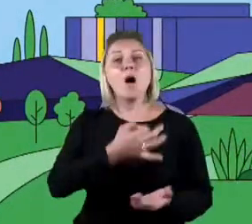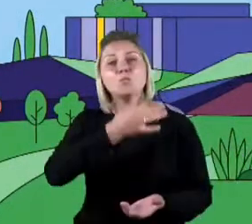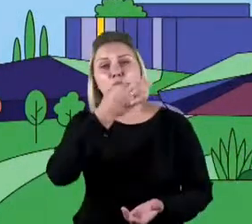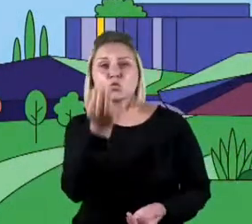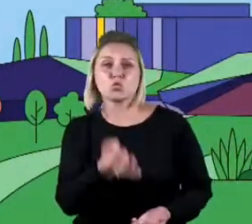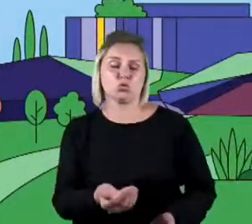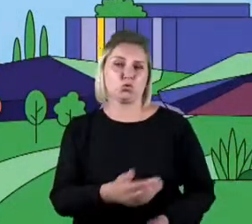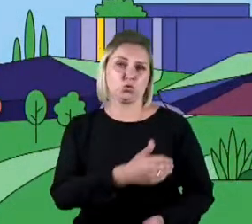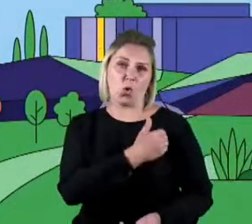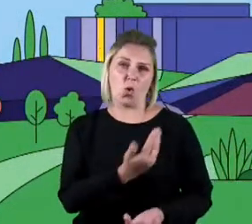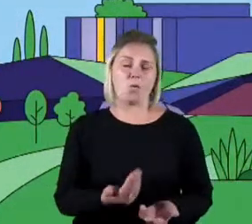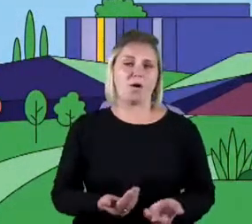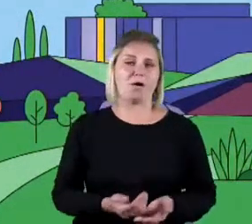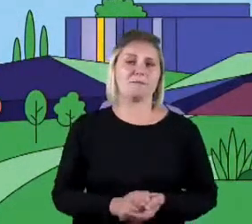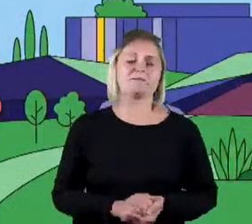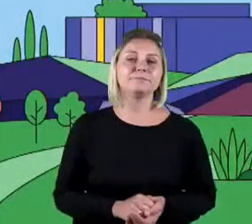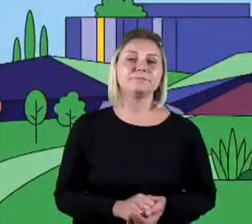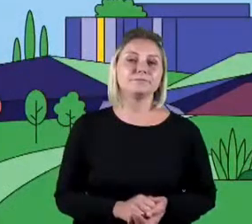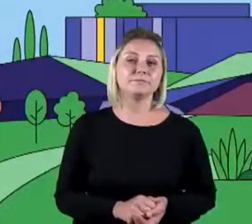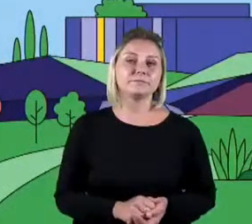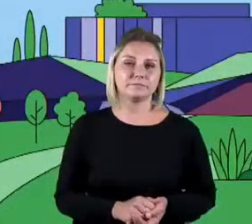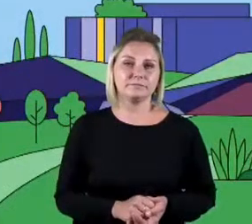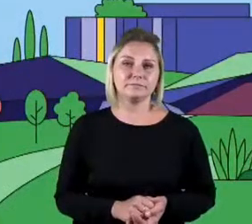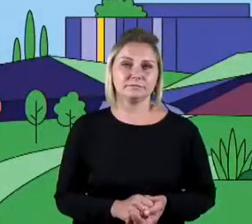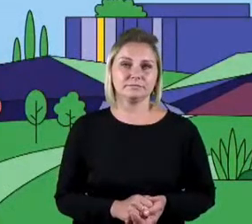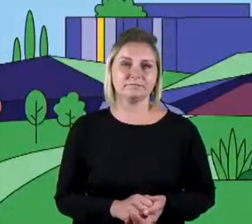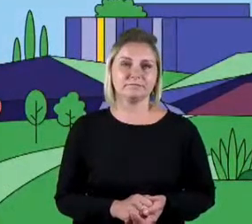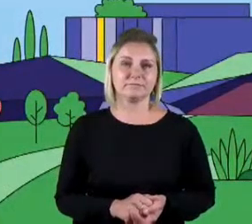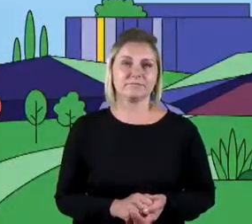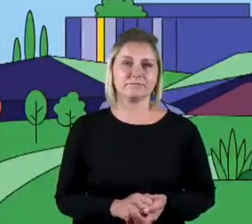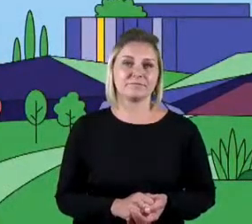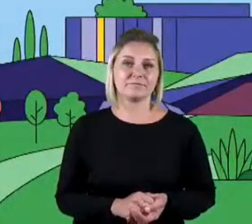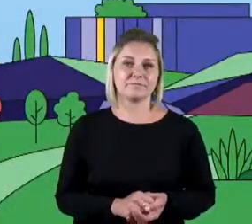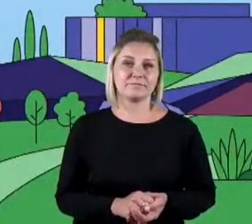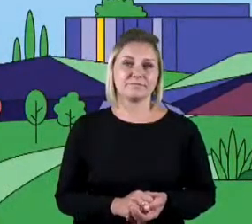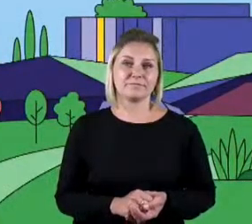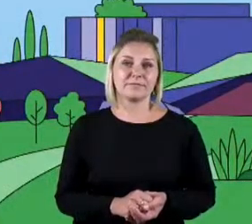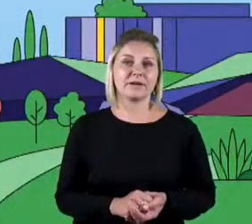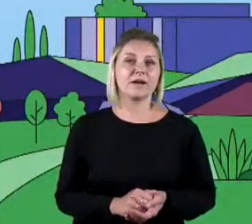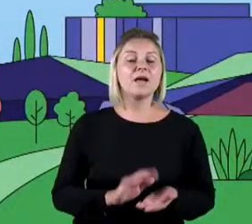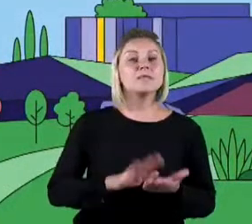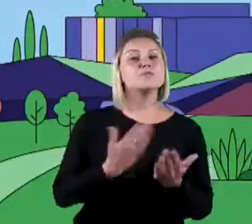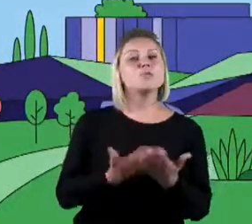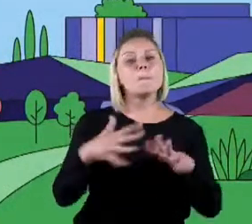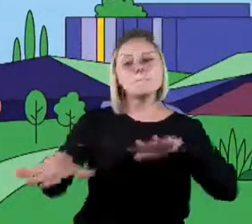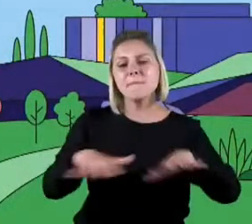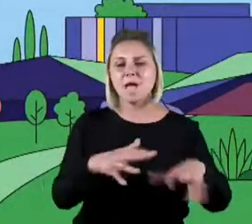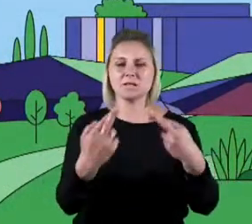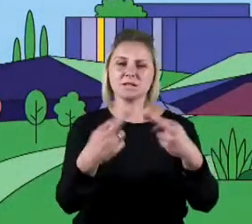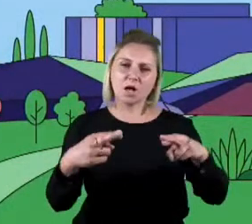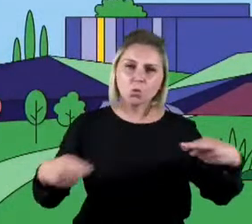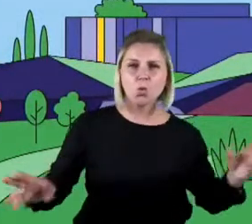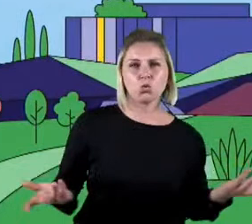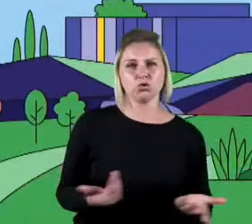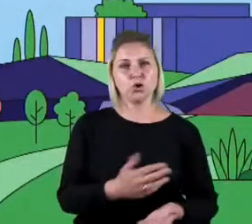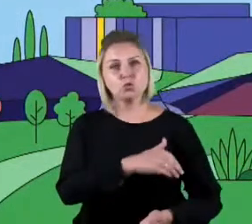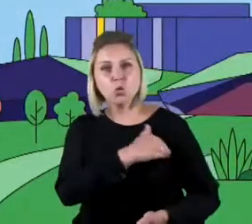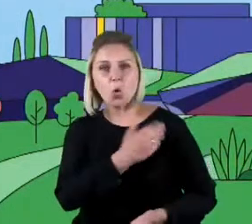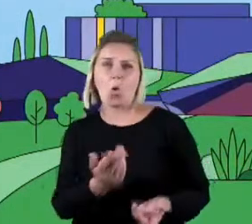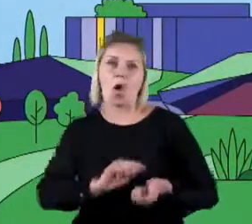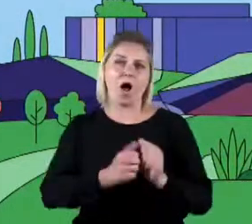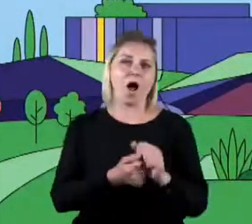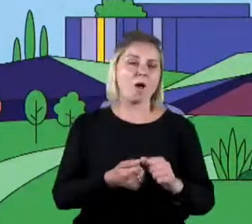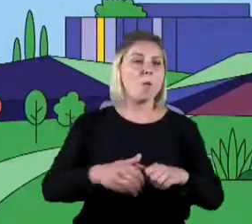things that were not around before. The best schools, the best availability of the best schools and other